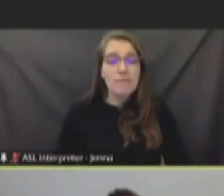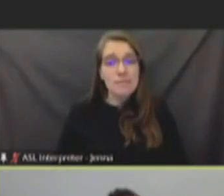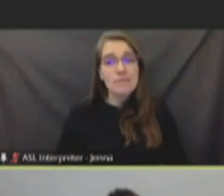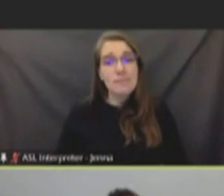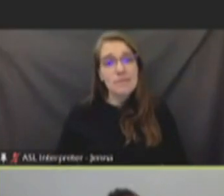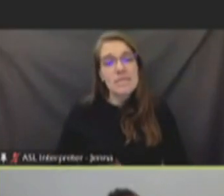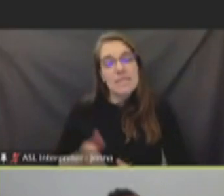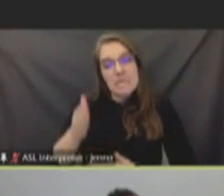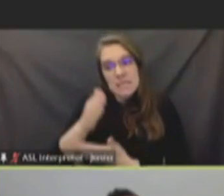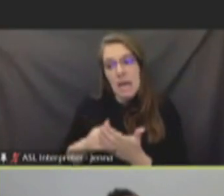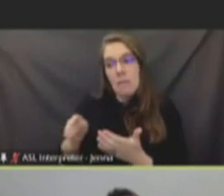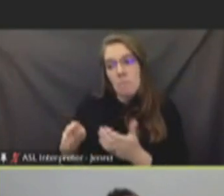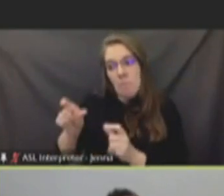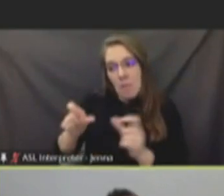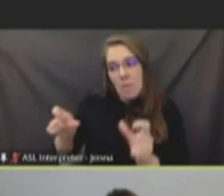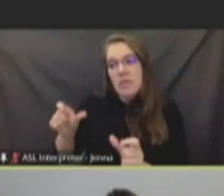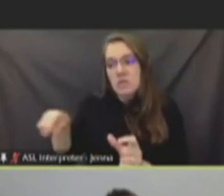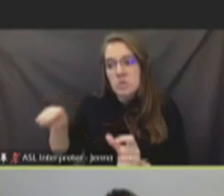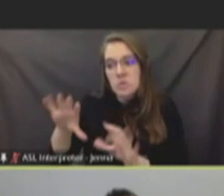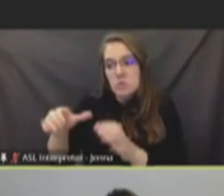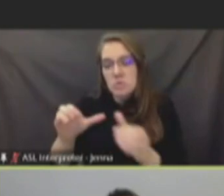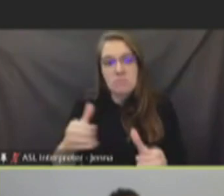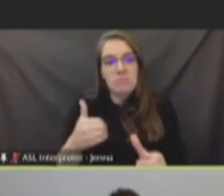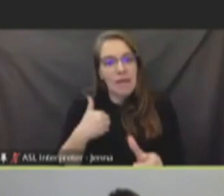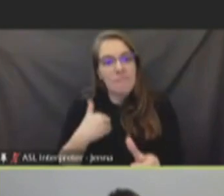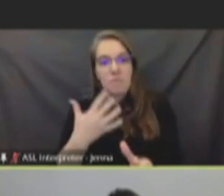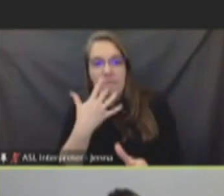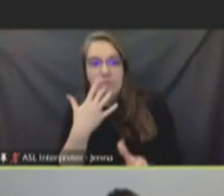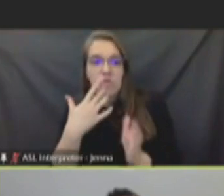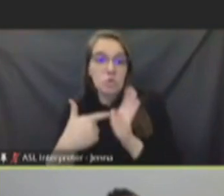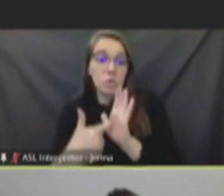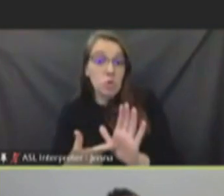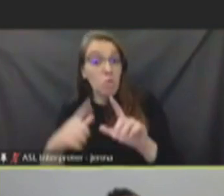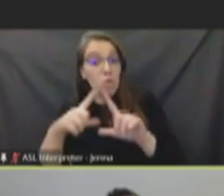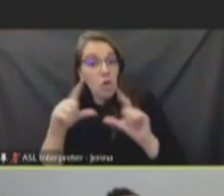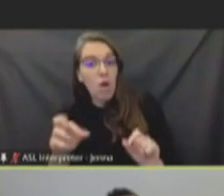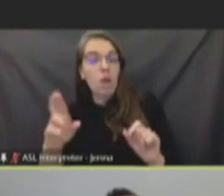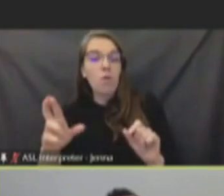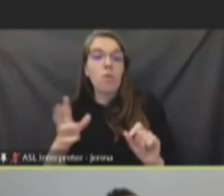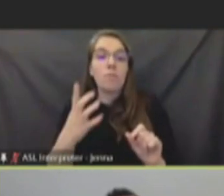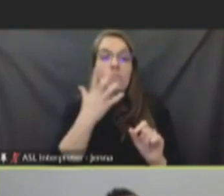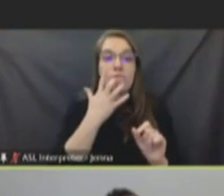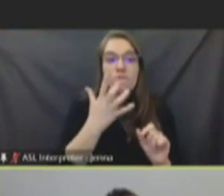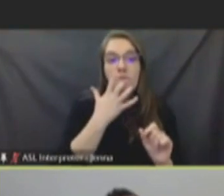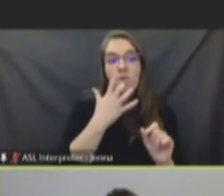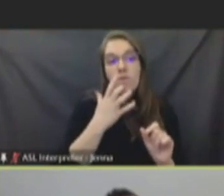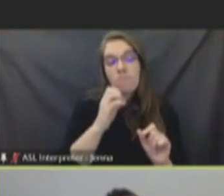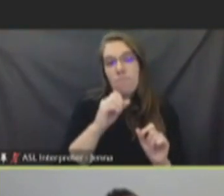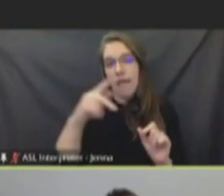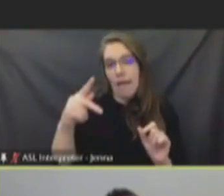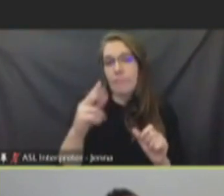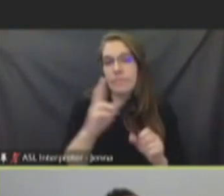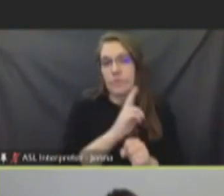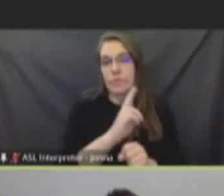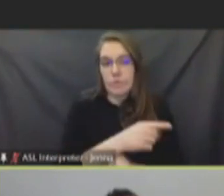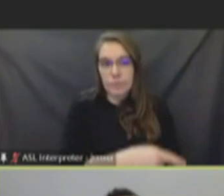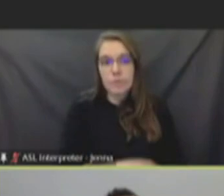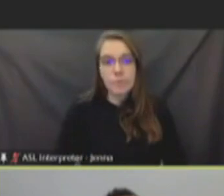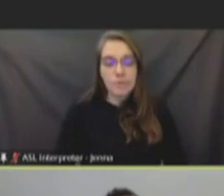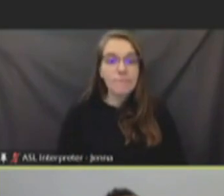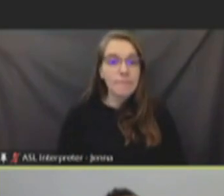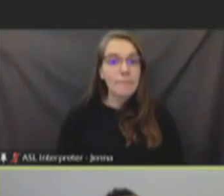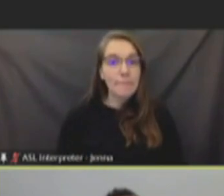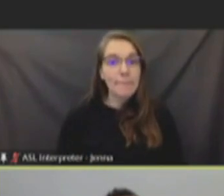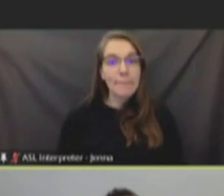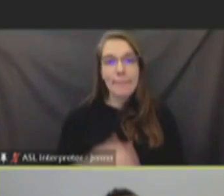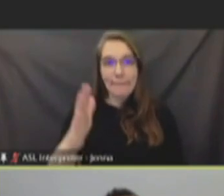preferences for, you know, being able to show the vaccination card, and others are more comfortable with an app-based approach. So